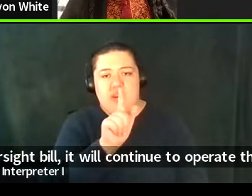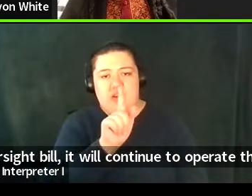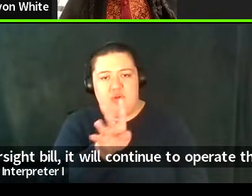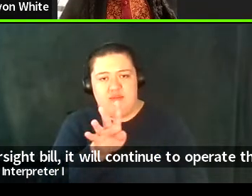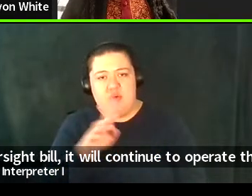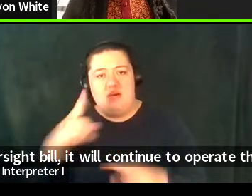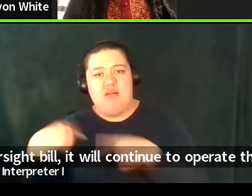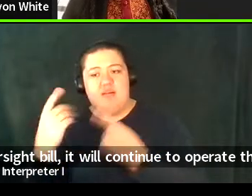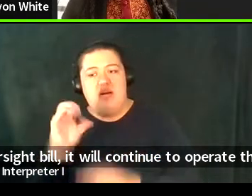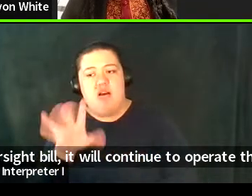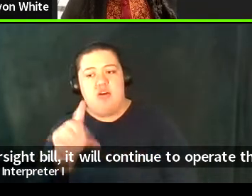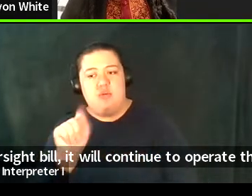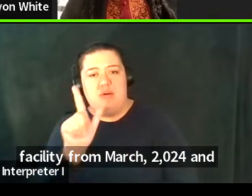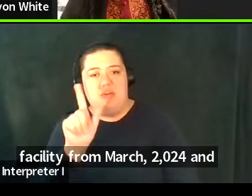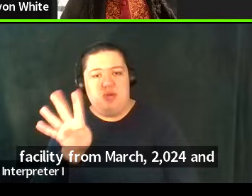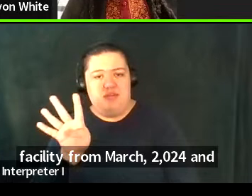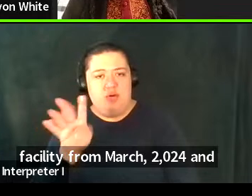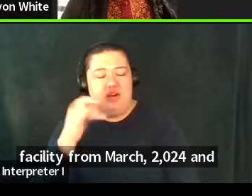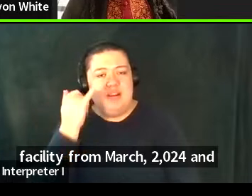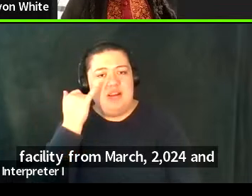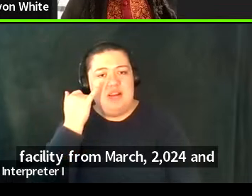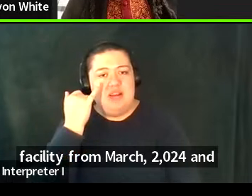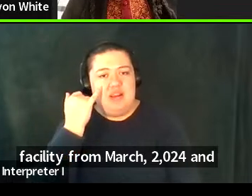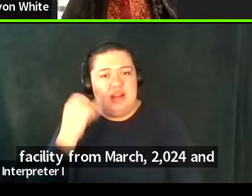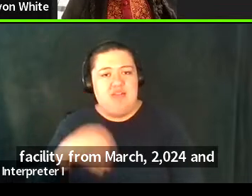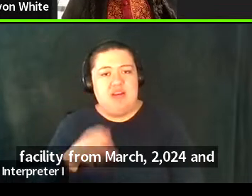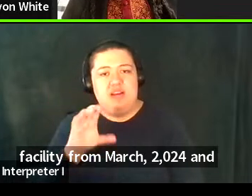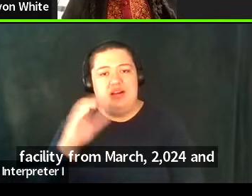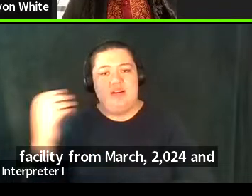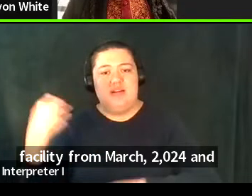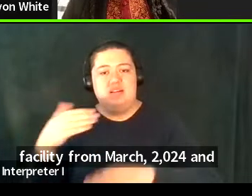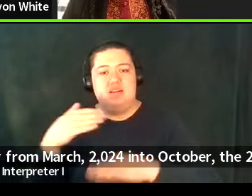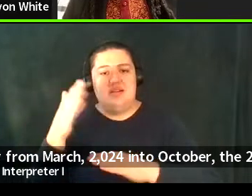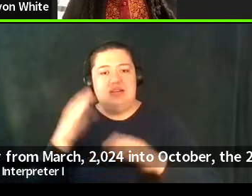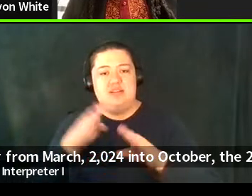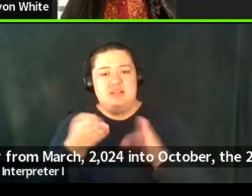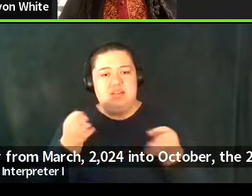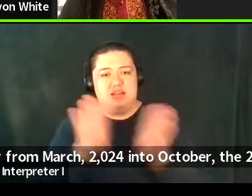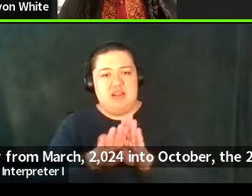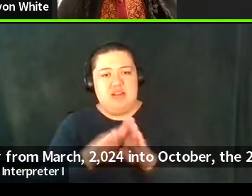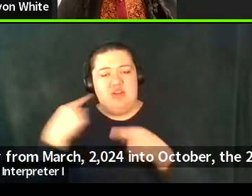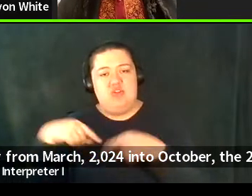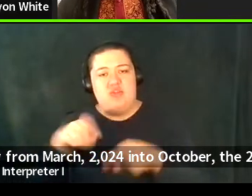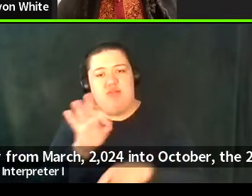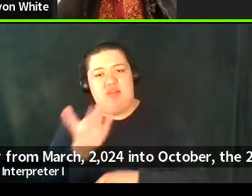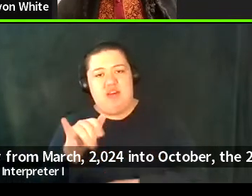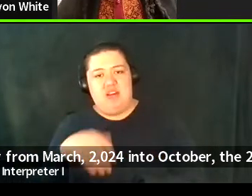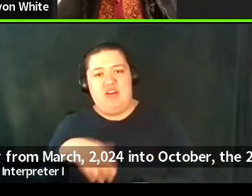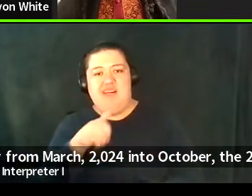into October 24 if this also was sunset during the fiscal year as initially planned.